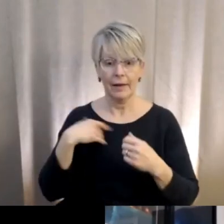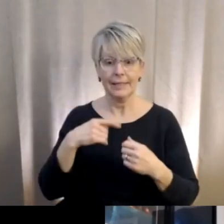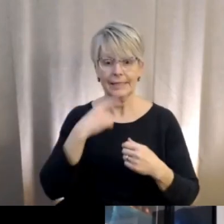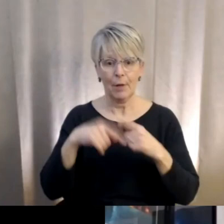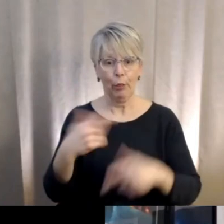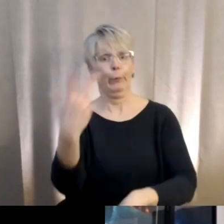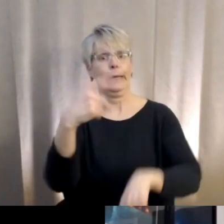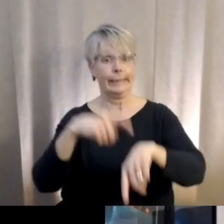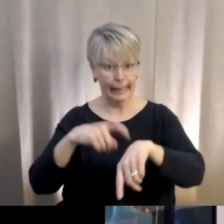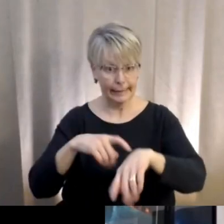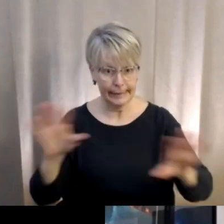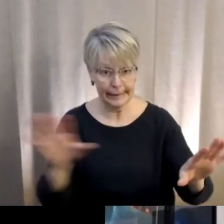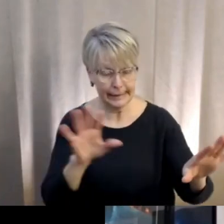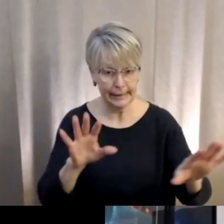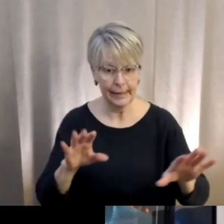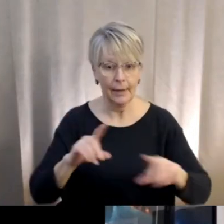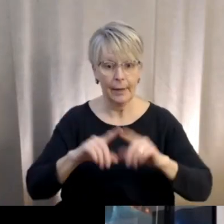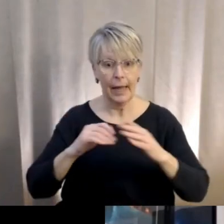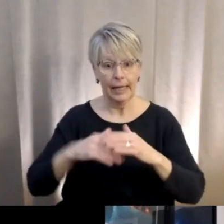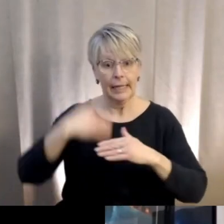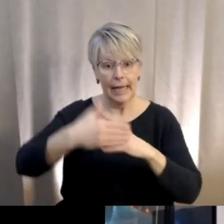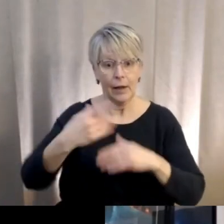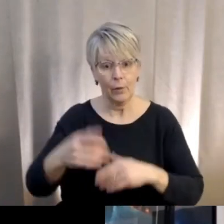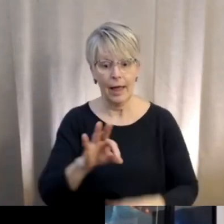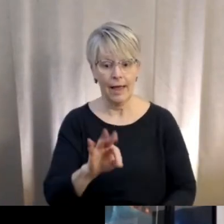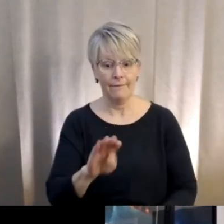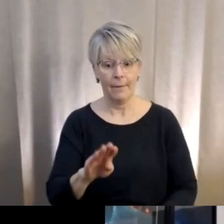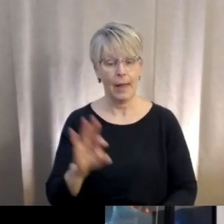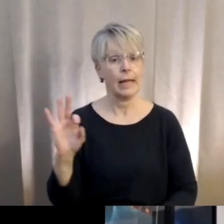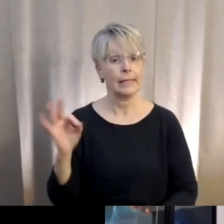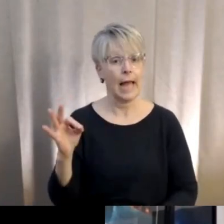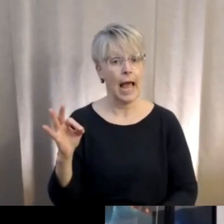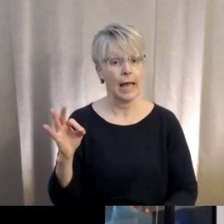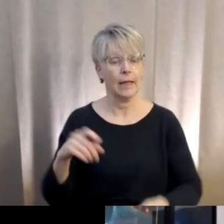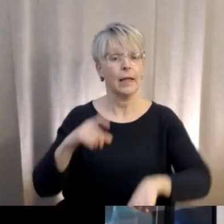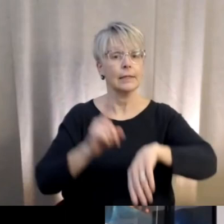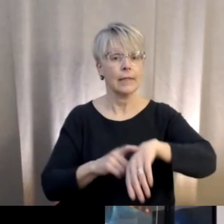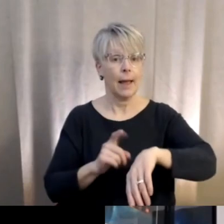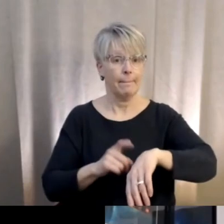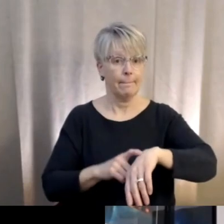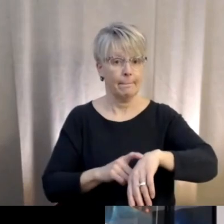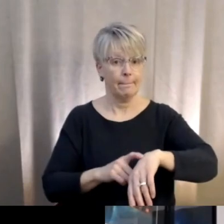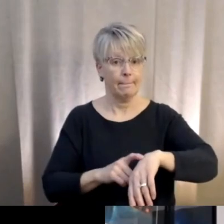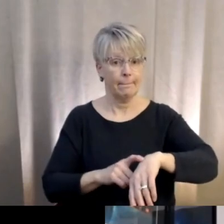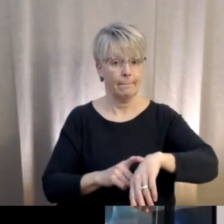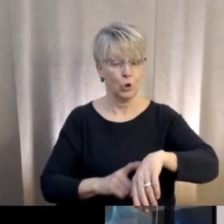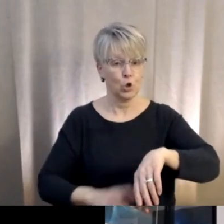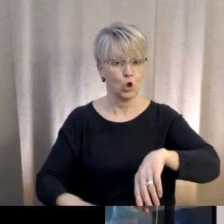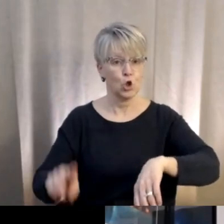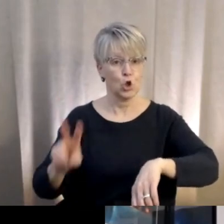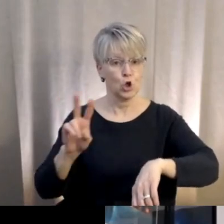three times, but the next session is February 9th. At 2, made shift,